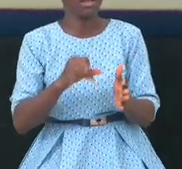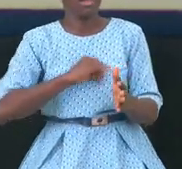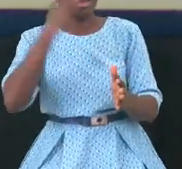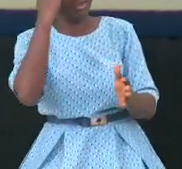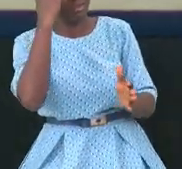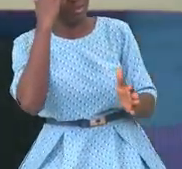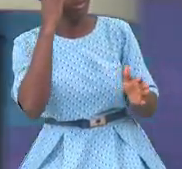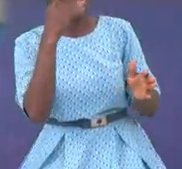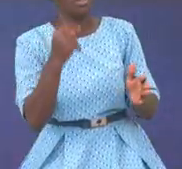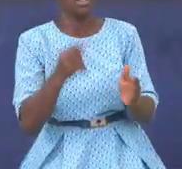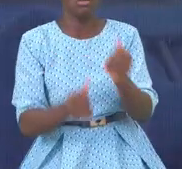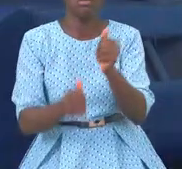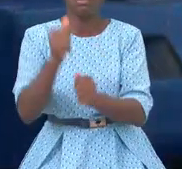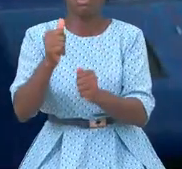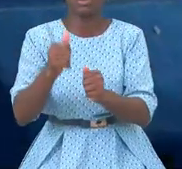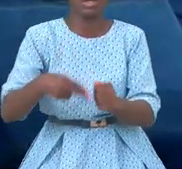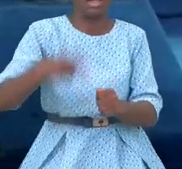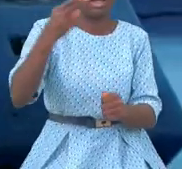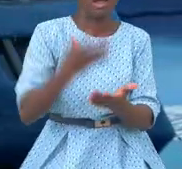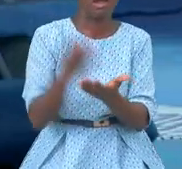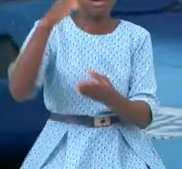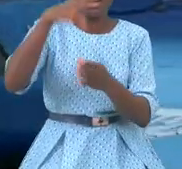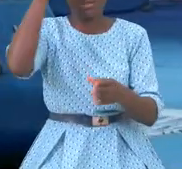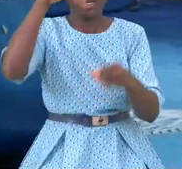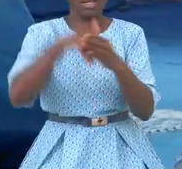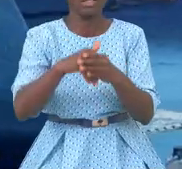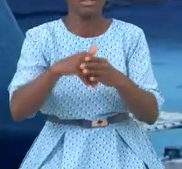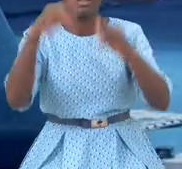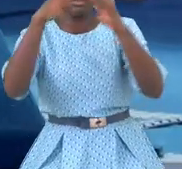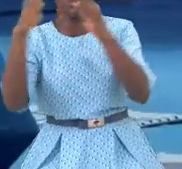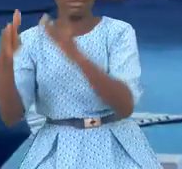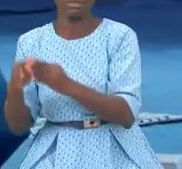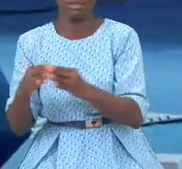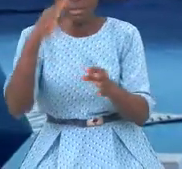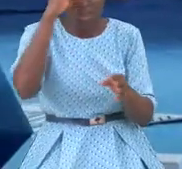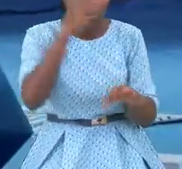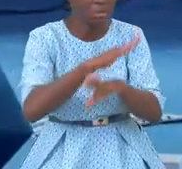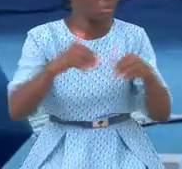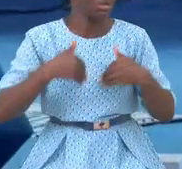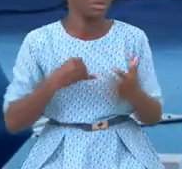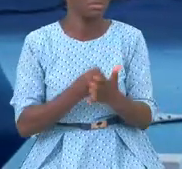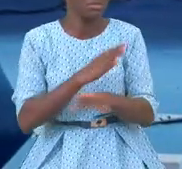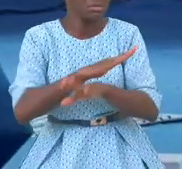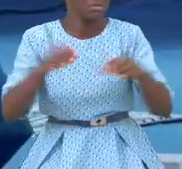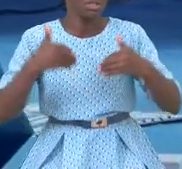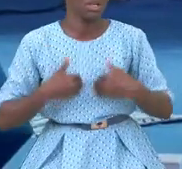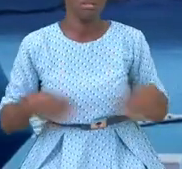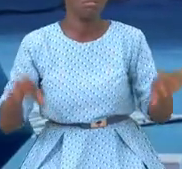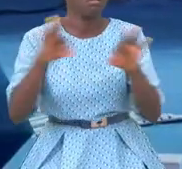not have that. He did not have marriage. Actually, no one has marriage with